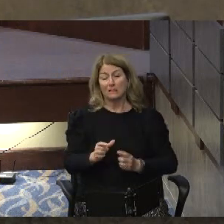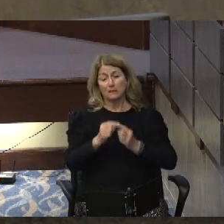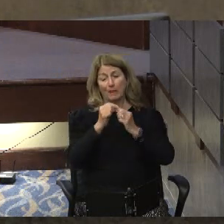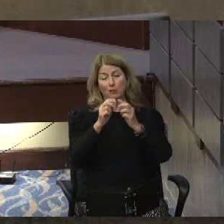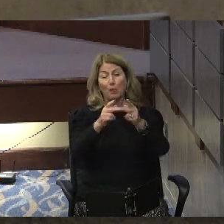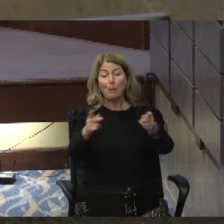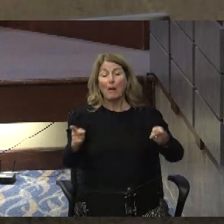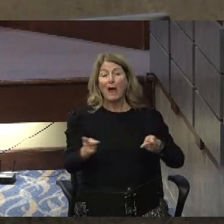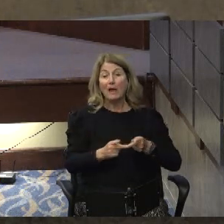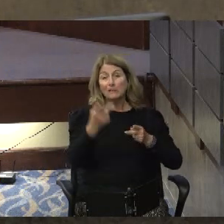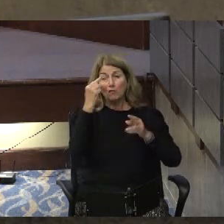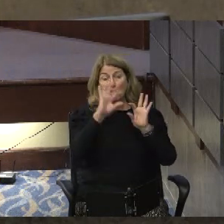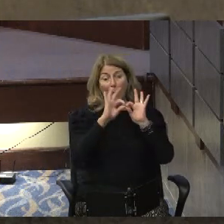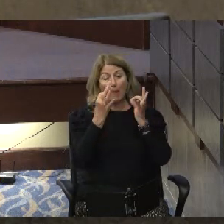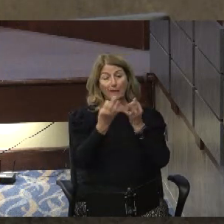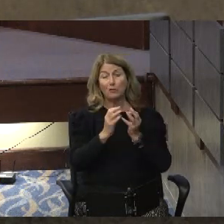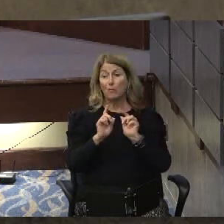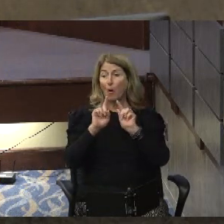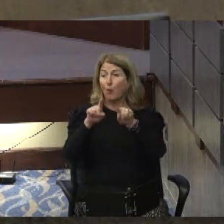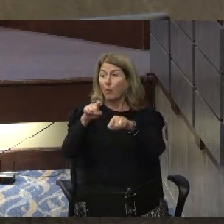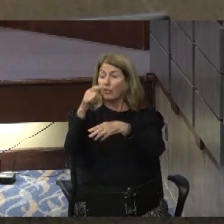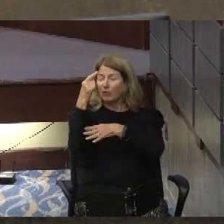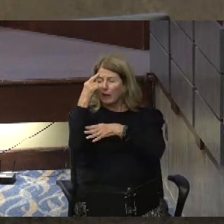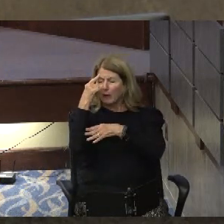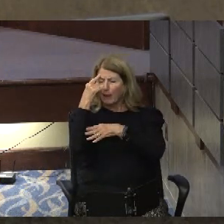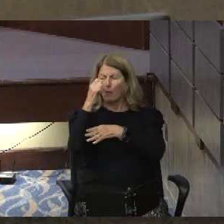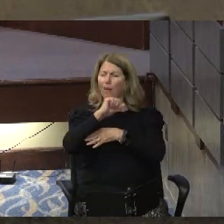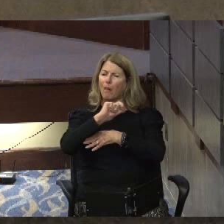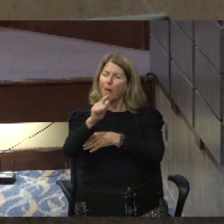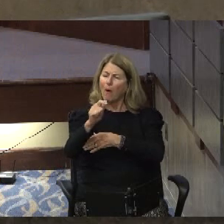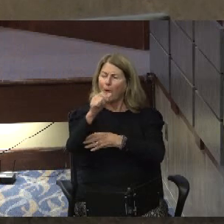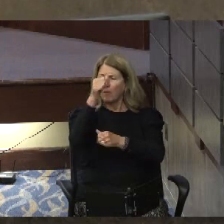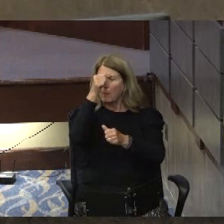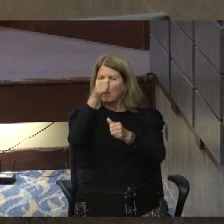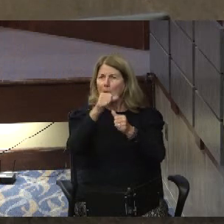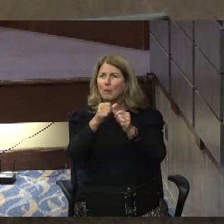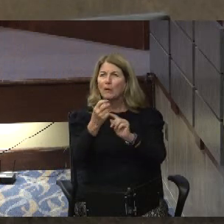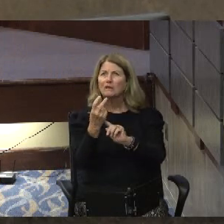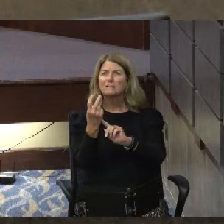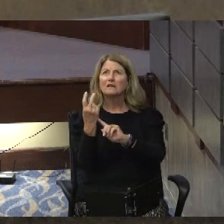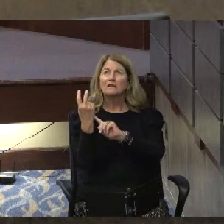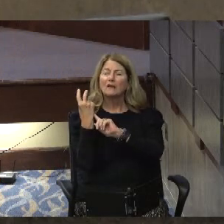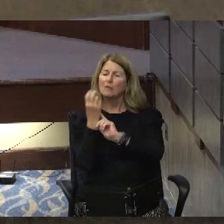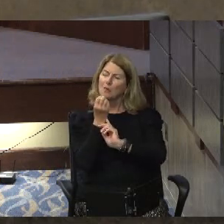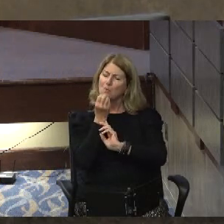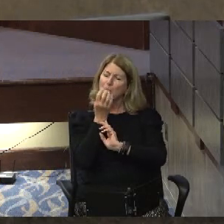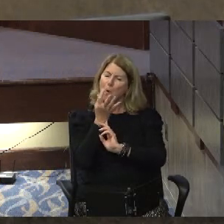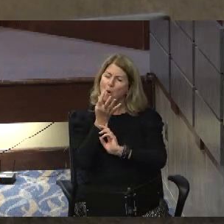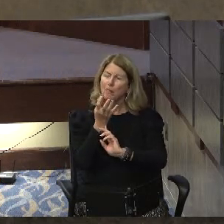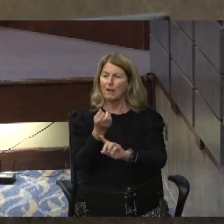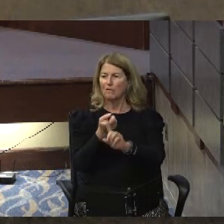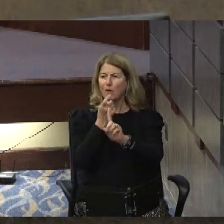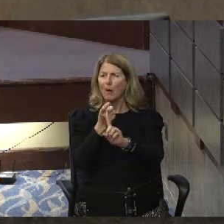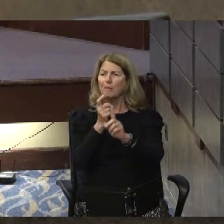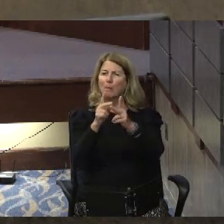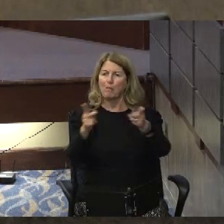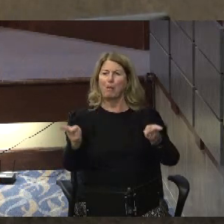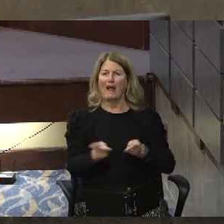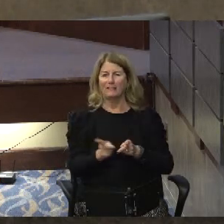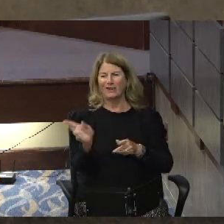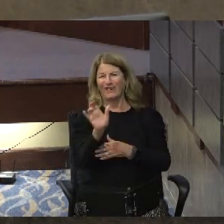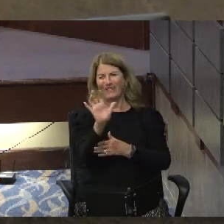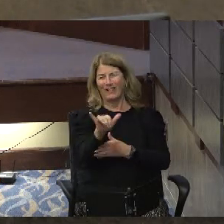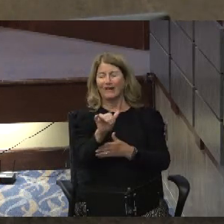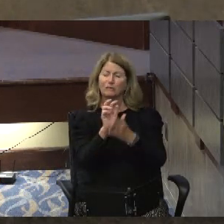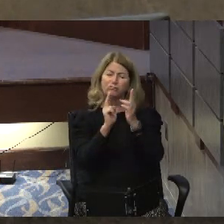to be. You think about all the memories that are made there and the warmth that comes from a place like that. And it's critical for